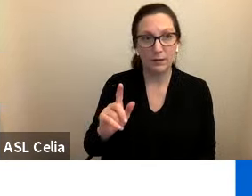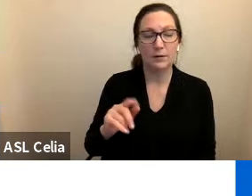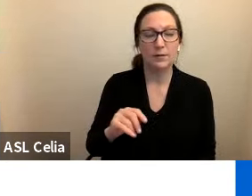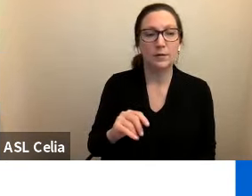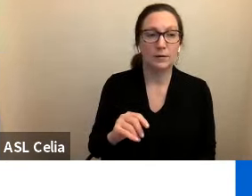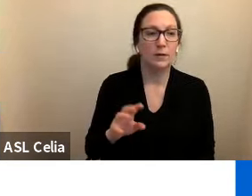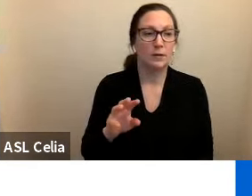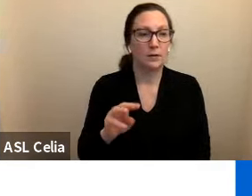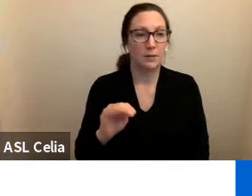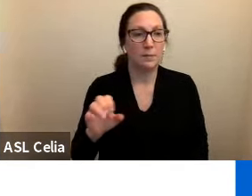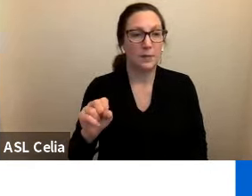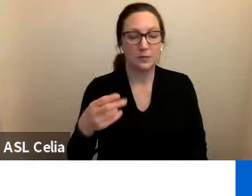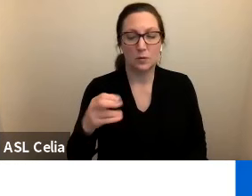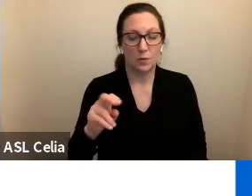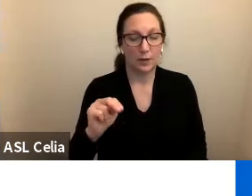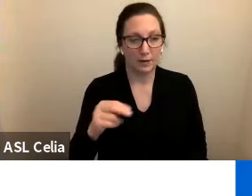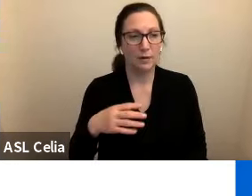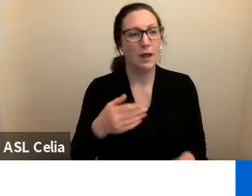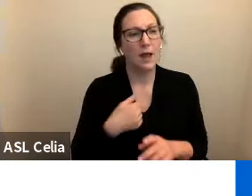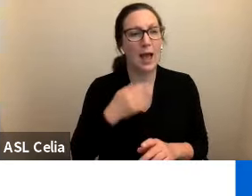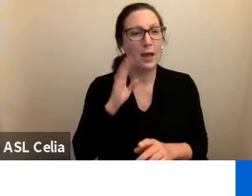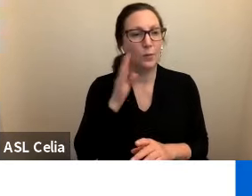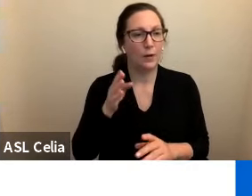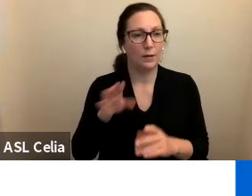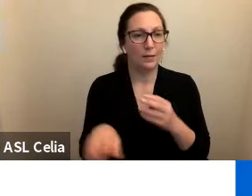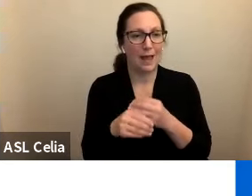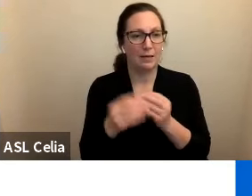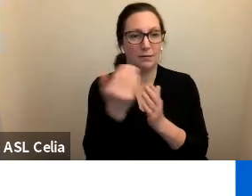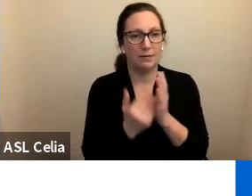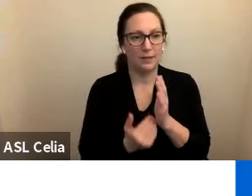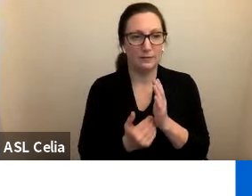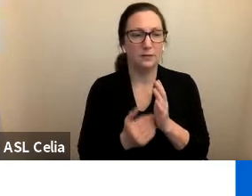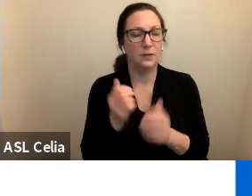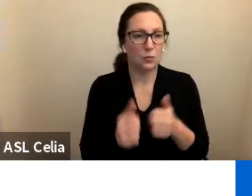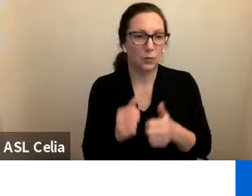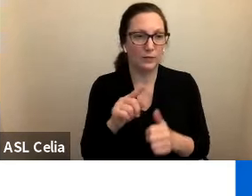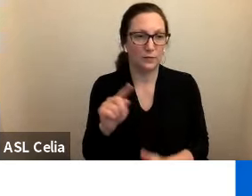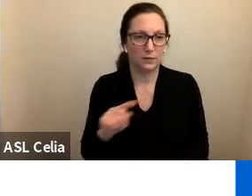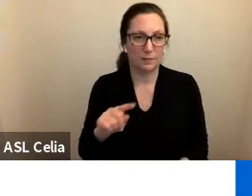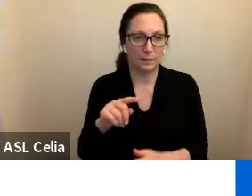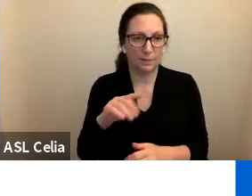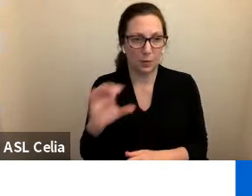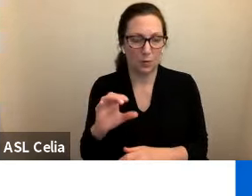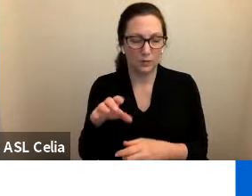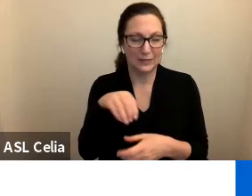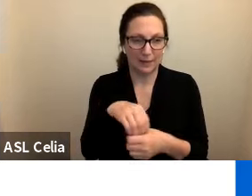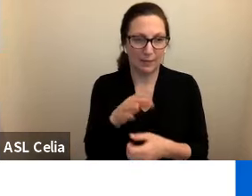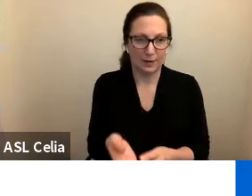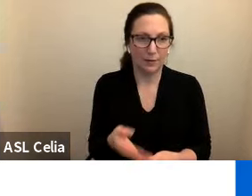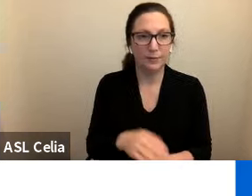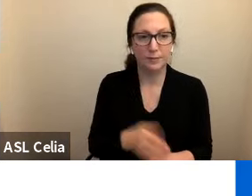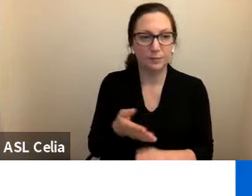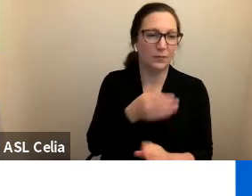add, before Ms. Parvex sends these out, I will add the list of which zip codes are Excellent. included. Thank you. Thank